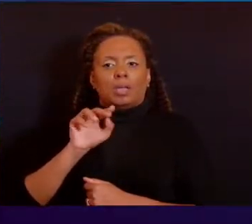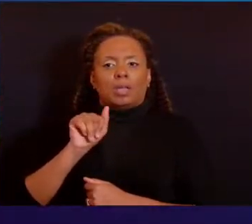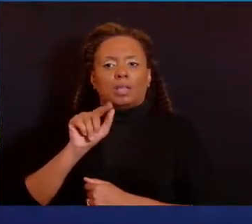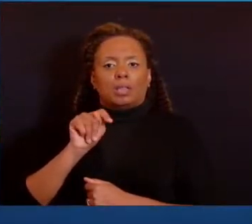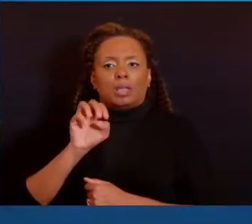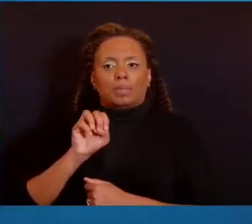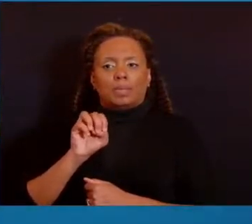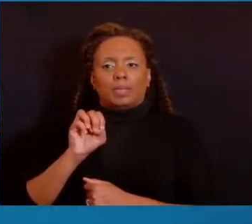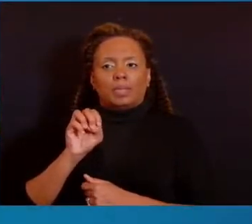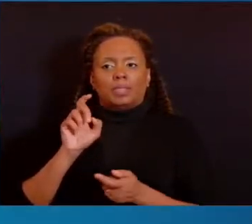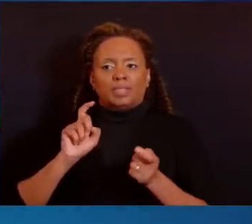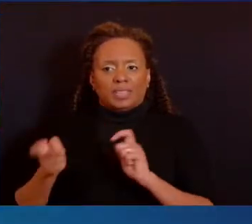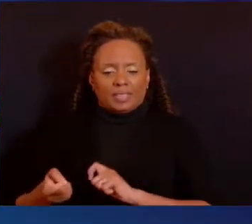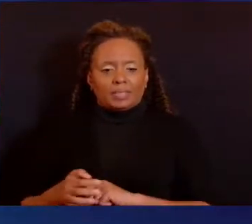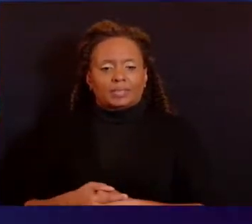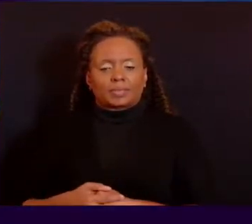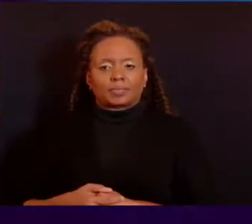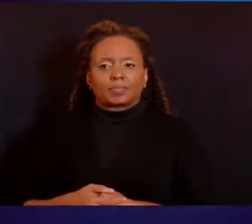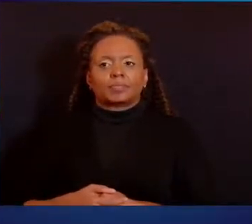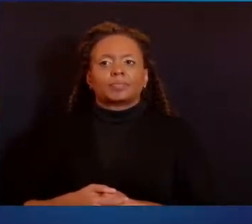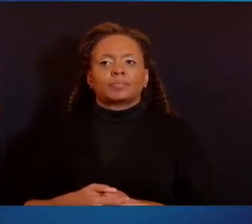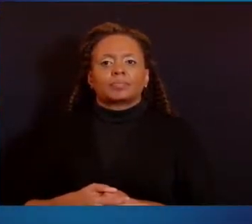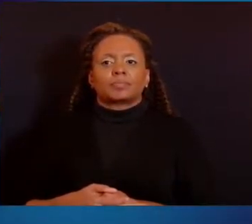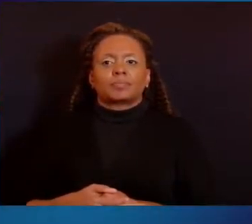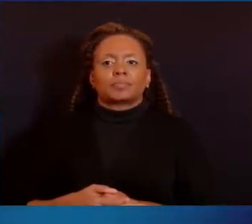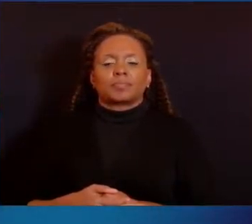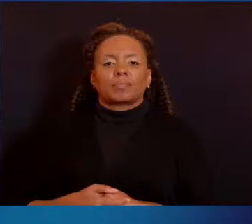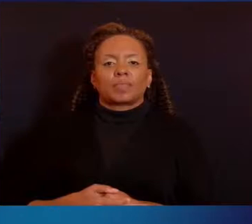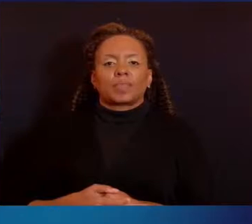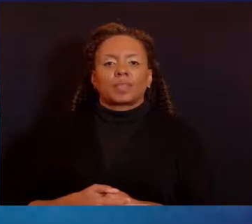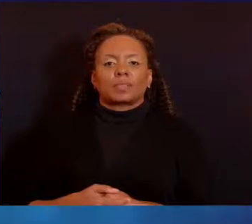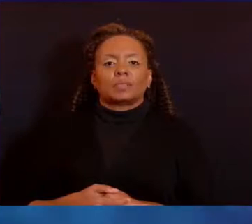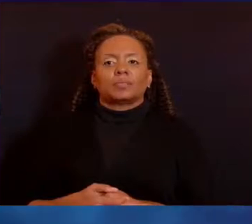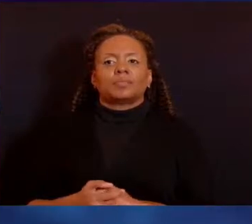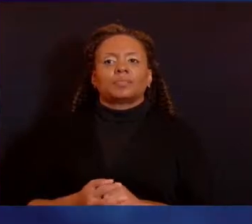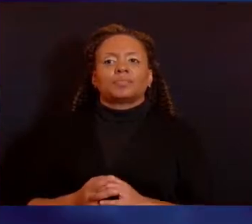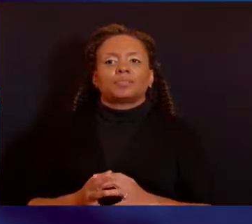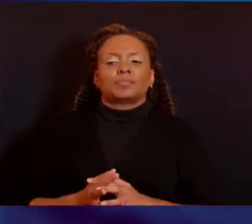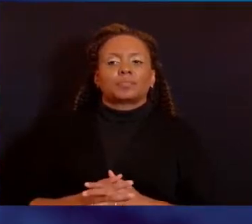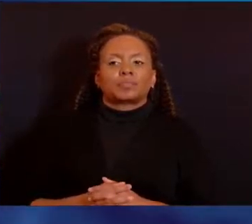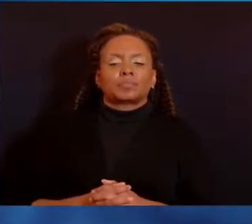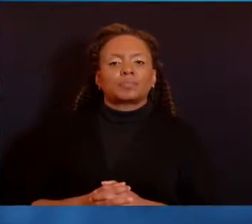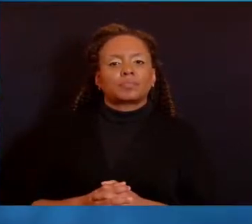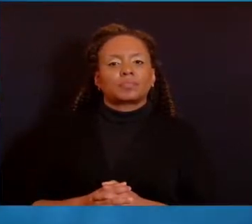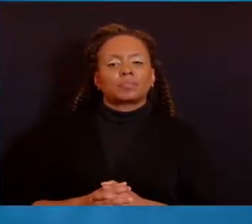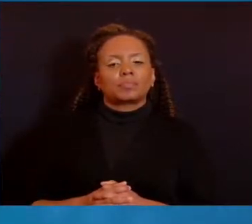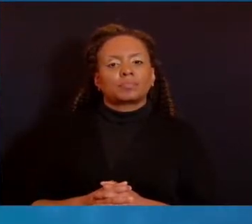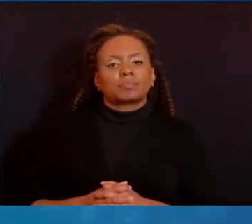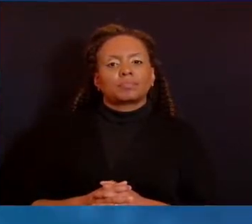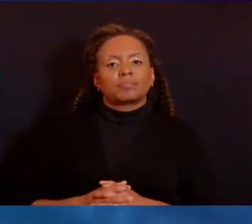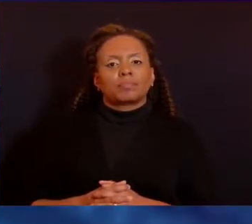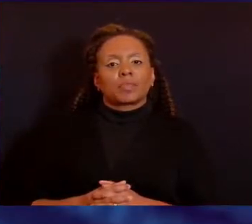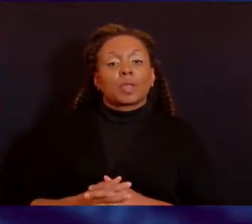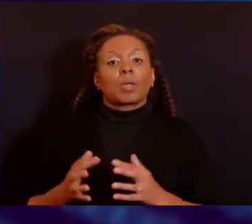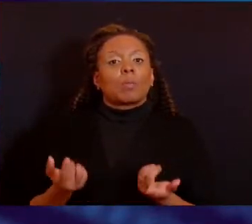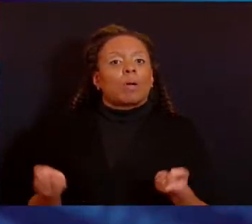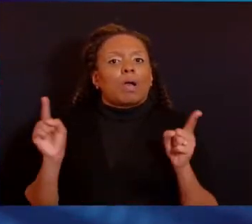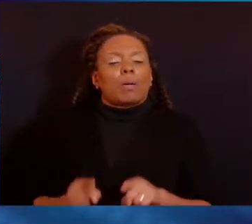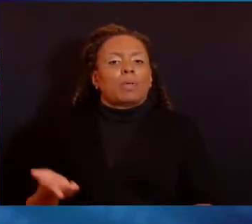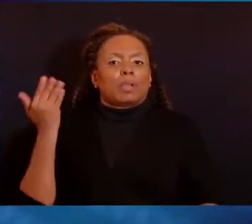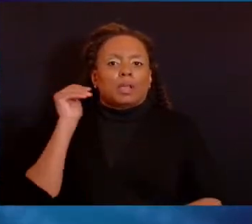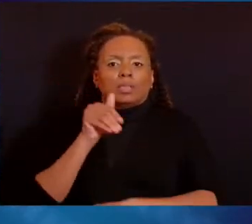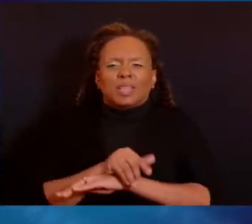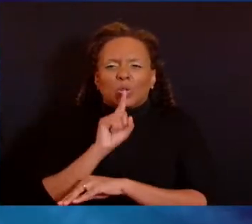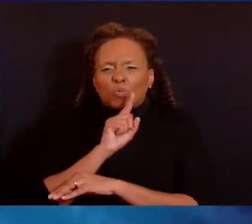was really tiny, very small, and to actually try it to right off the bat to tie it to climate change or the